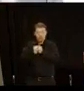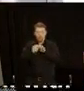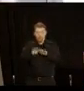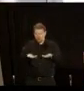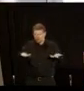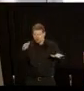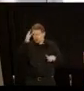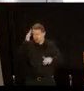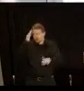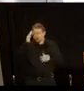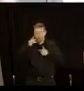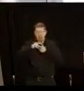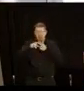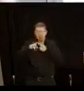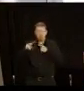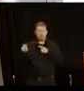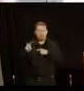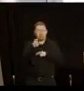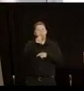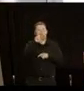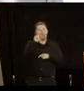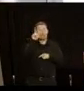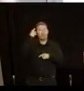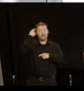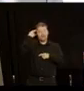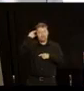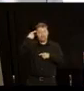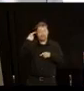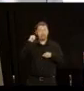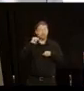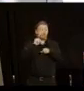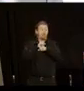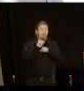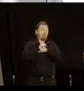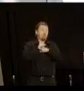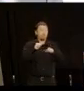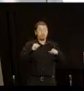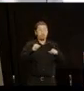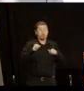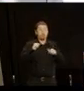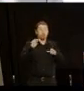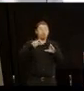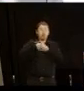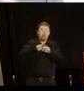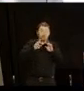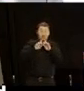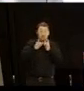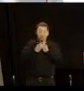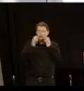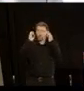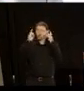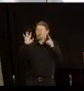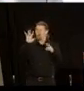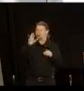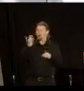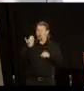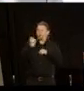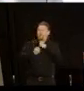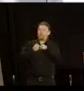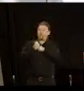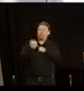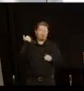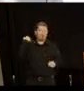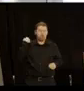moved to Tallahassee, worked at the Florida Developmental Disabilities Council briefly, and then joined the Department of Education about 15 years ago. And